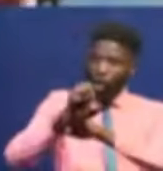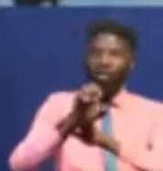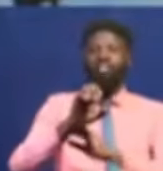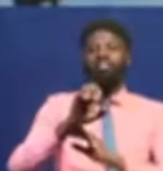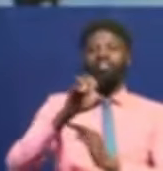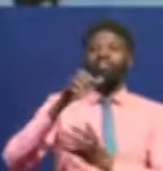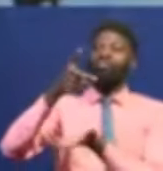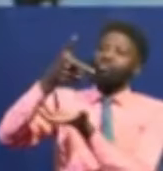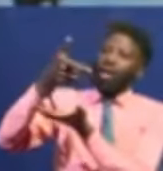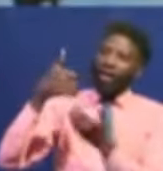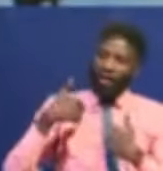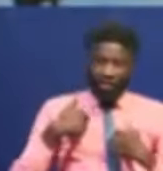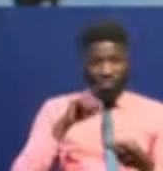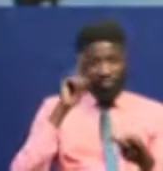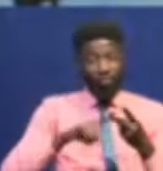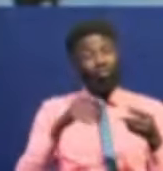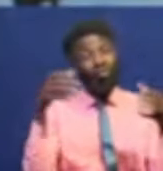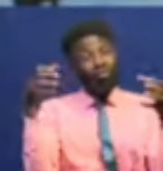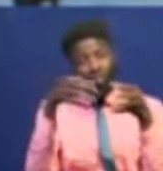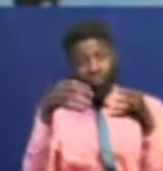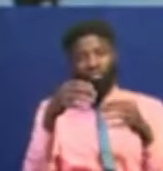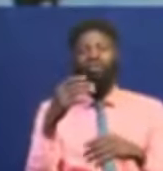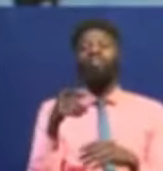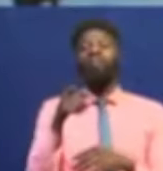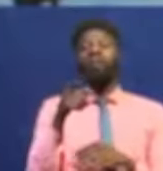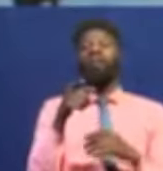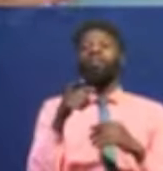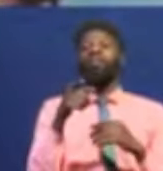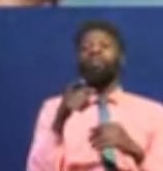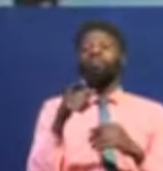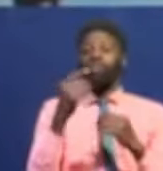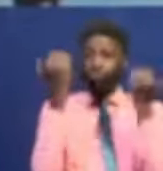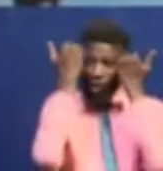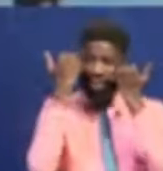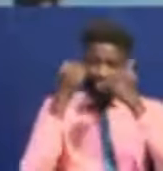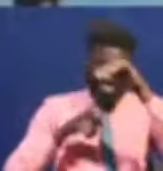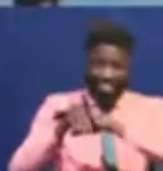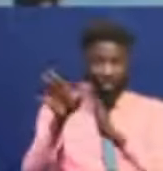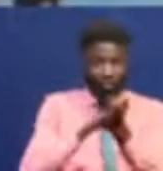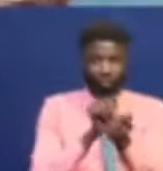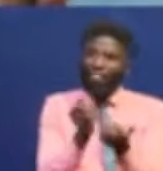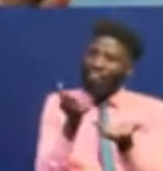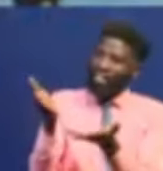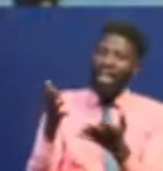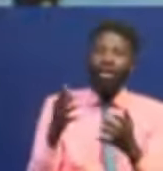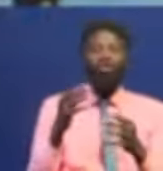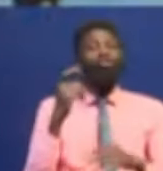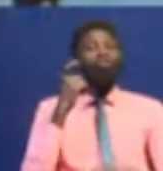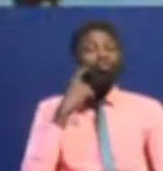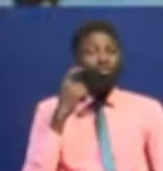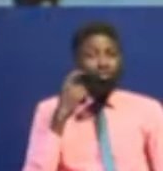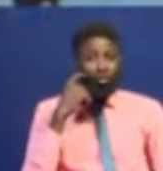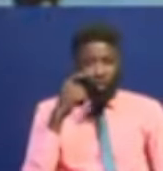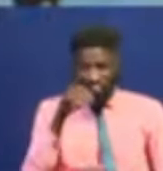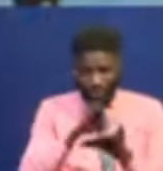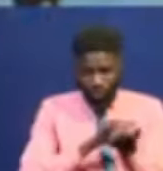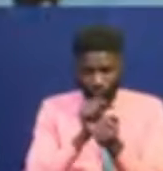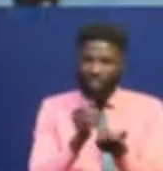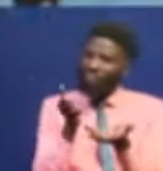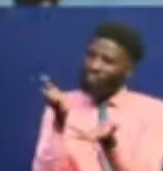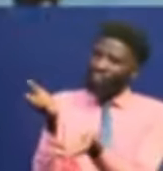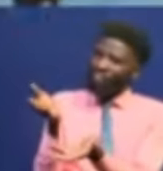Those who attacked the judiciary are on CCTV. Those who attacked everywhere, those who destroyed people's shops are on CCTV. Many